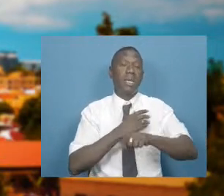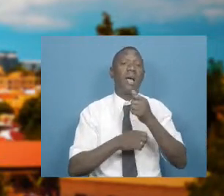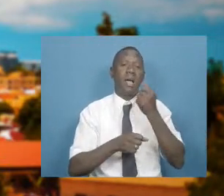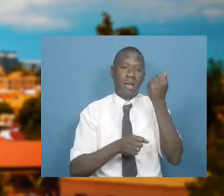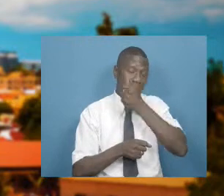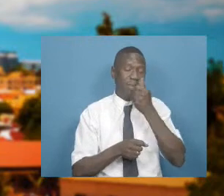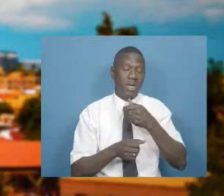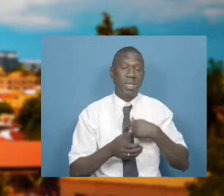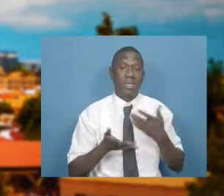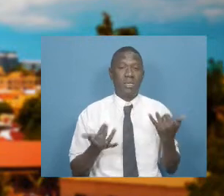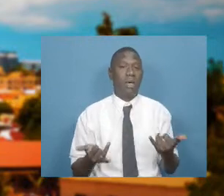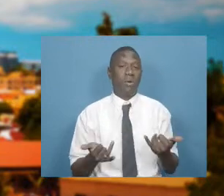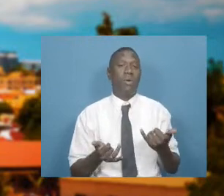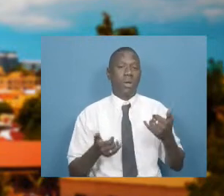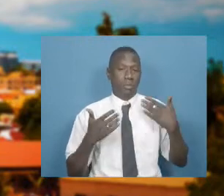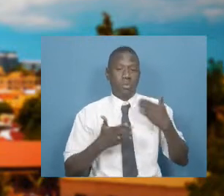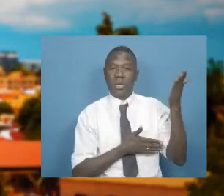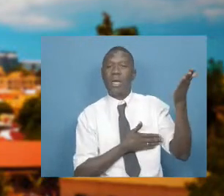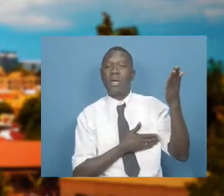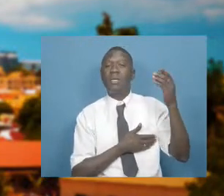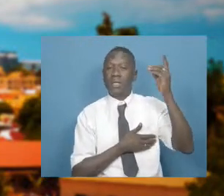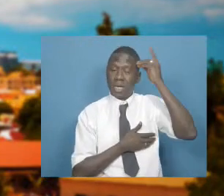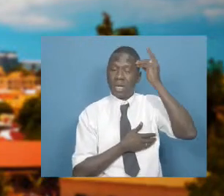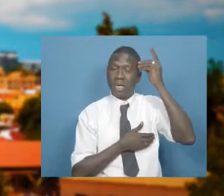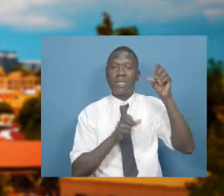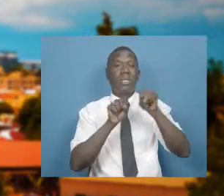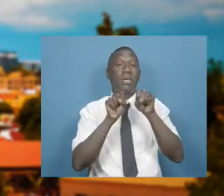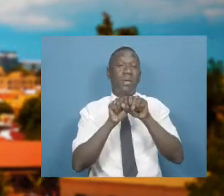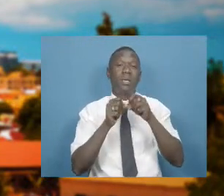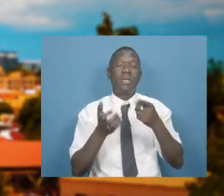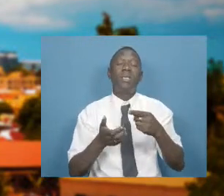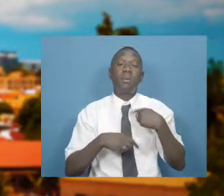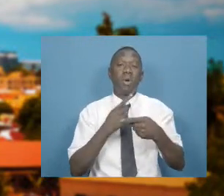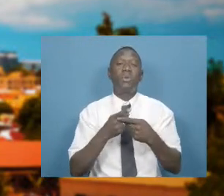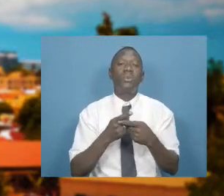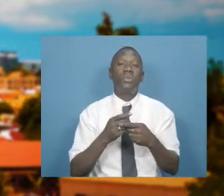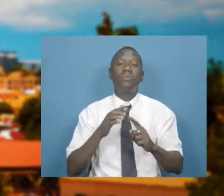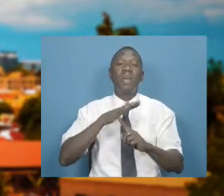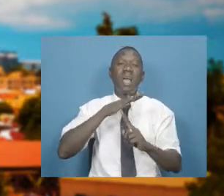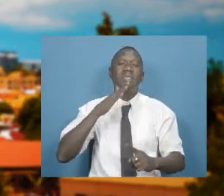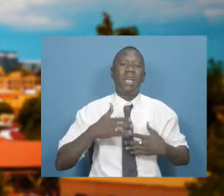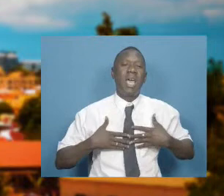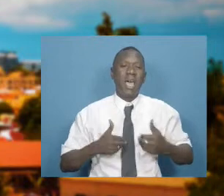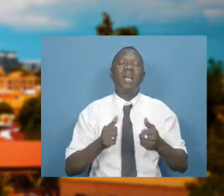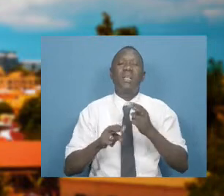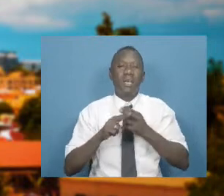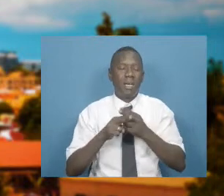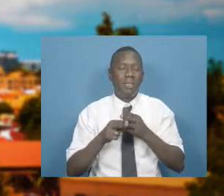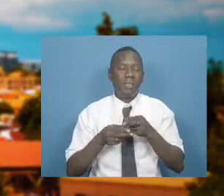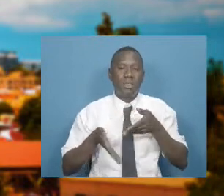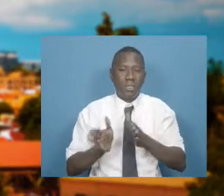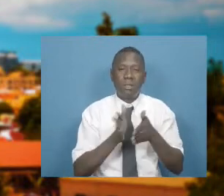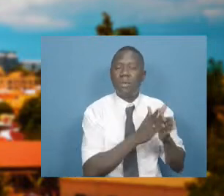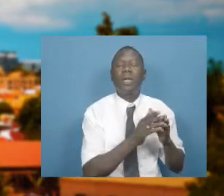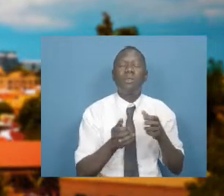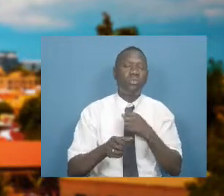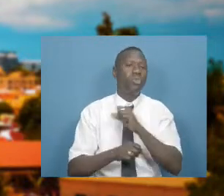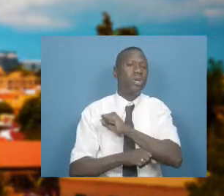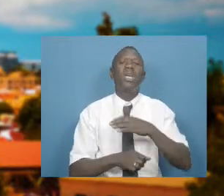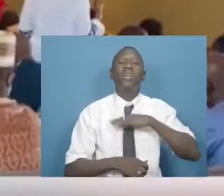As Jennifer Sonko reports from there, the seminar aims to adjust the deficient healthcare systems and insufficient social